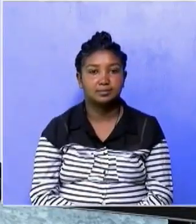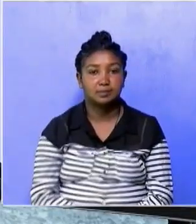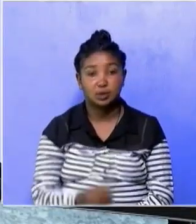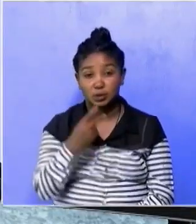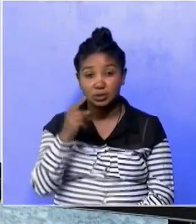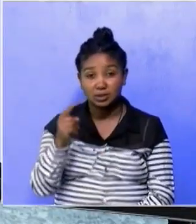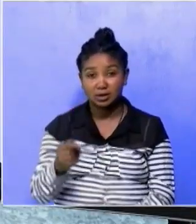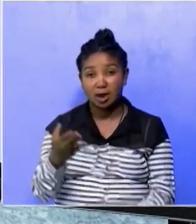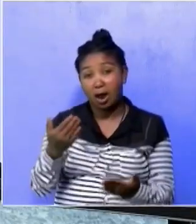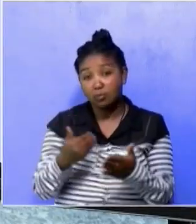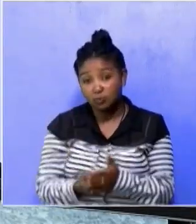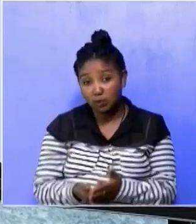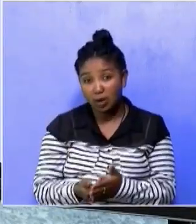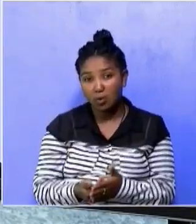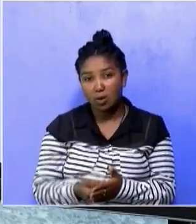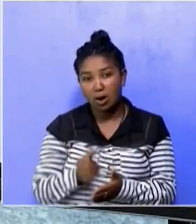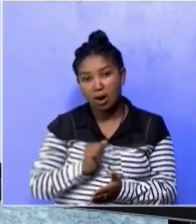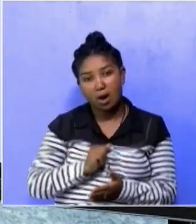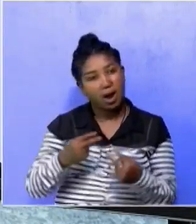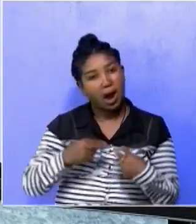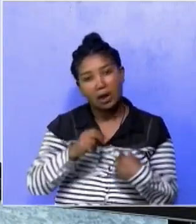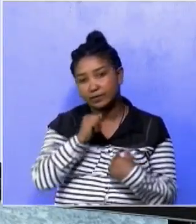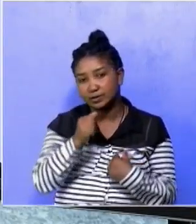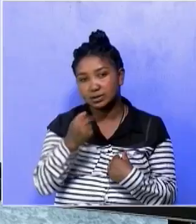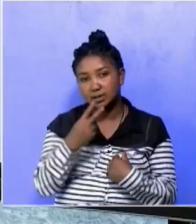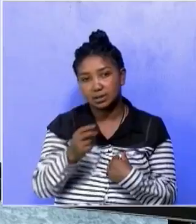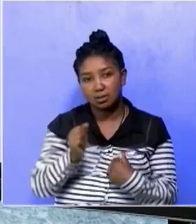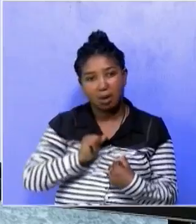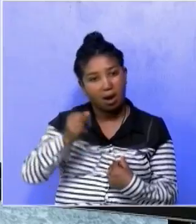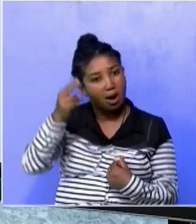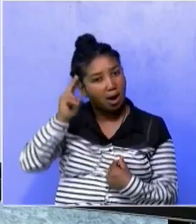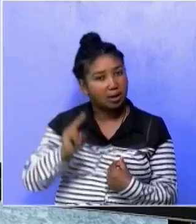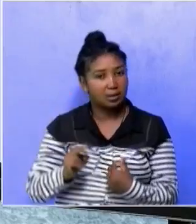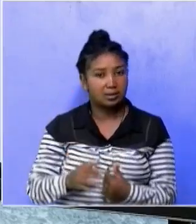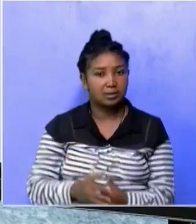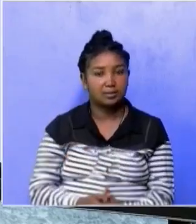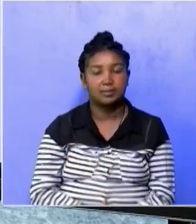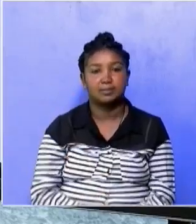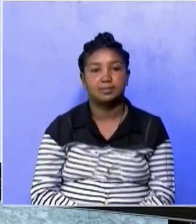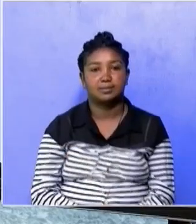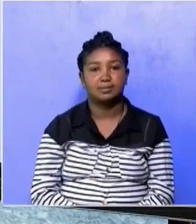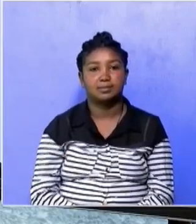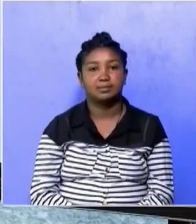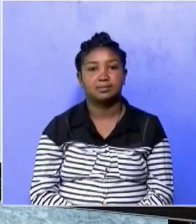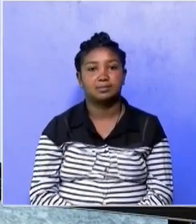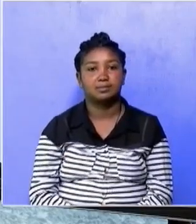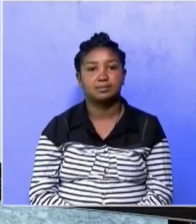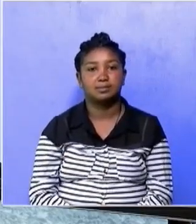See, up to now usually takes at the initial position. Up to now, I haven't seen my uncle.